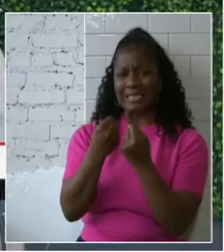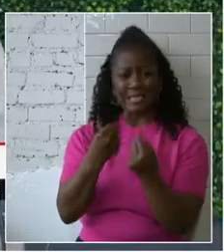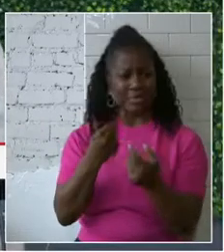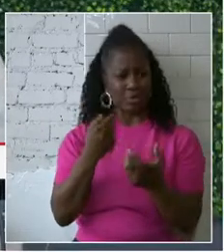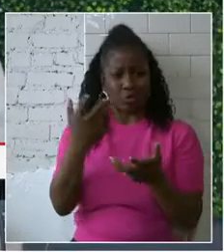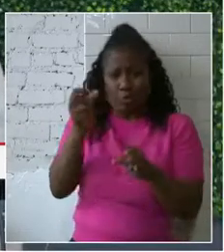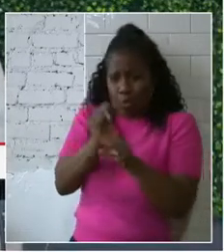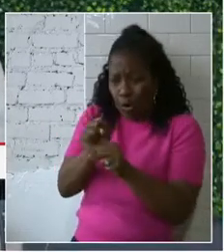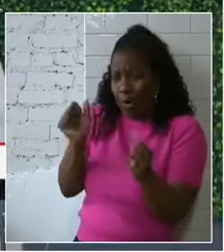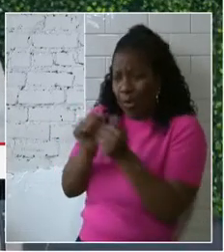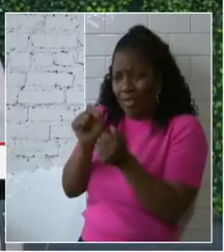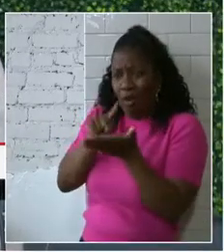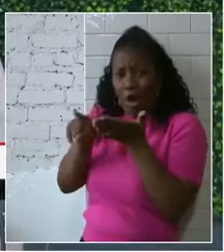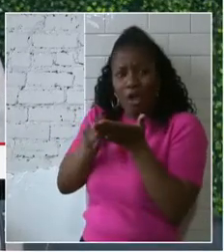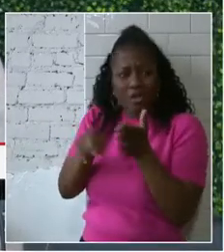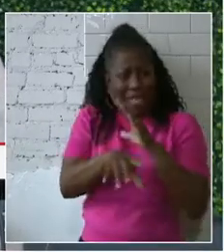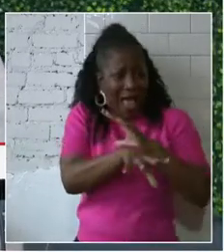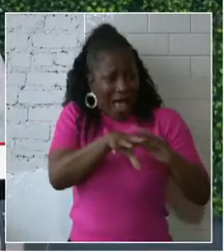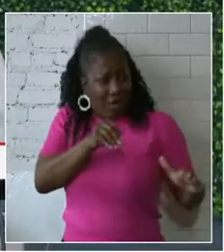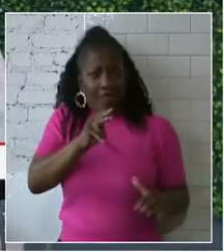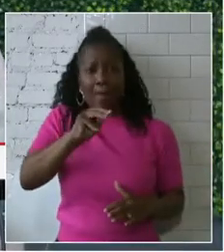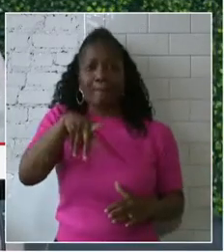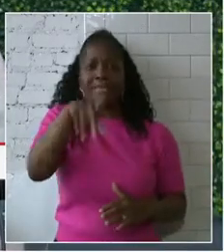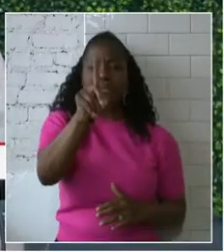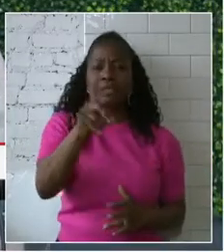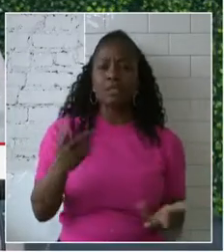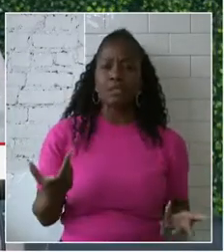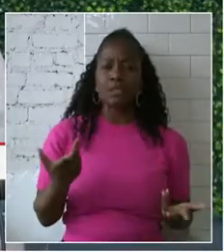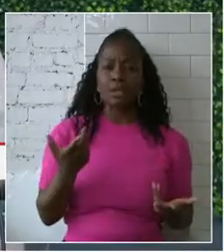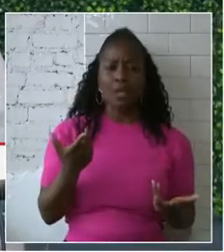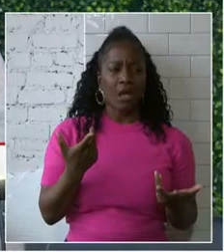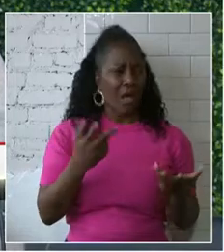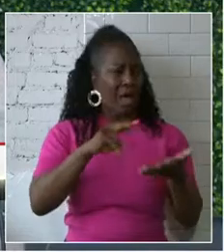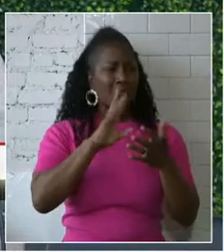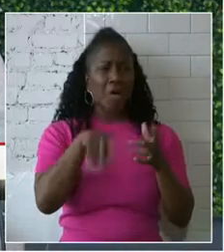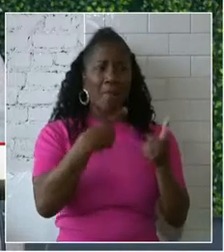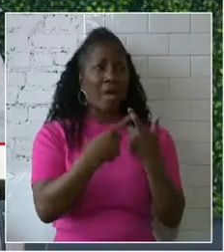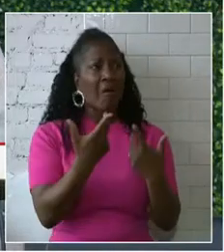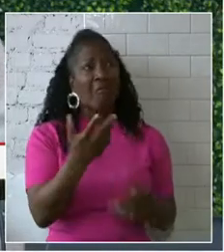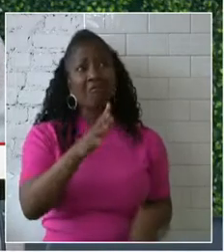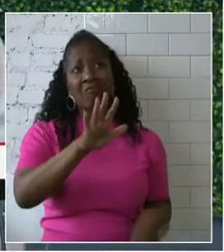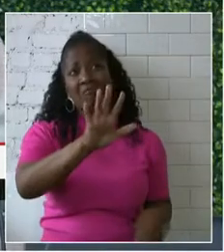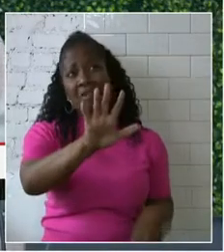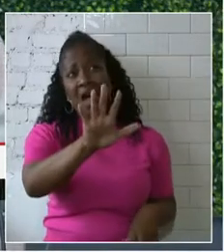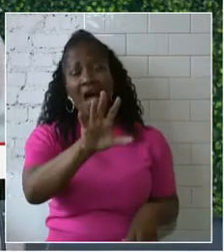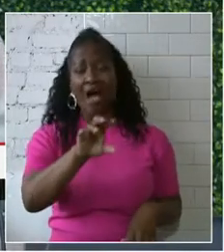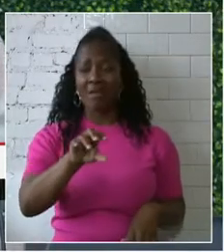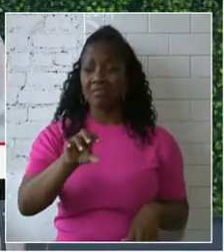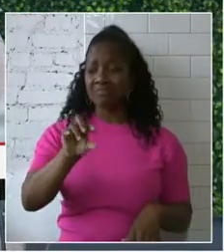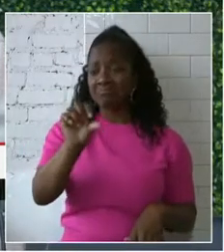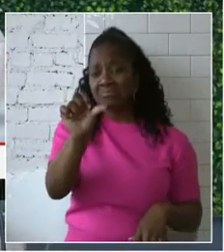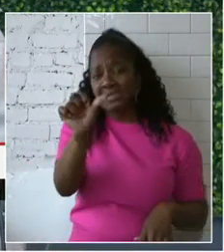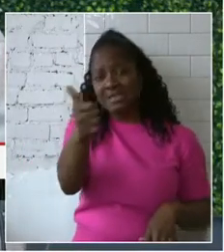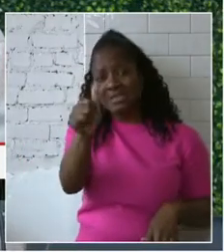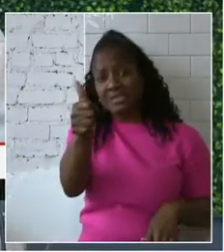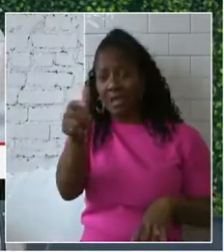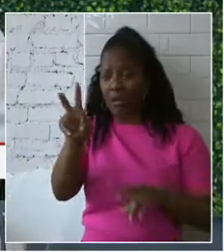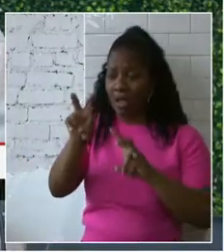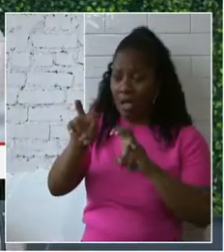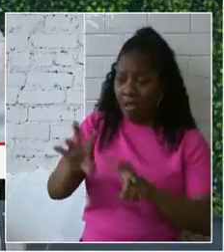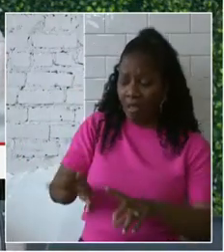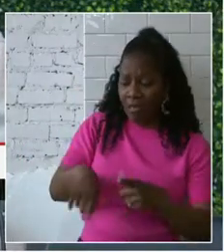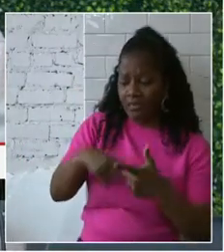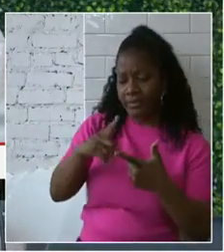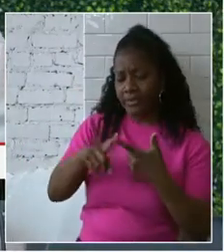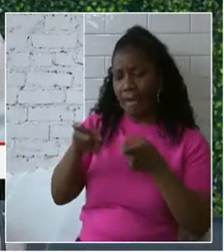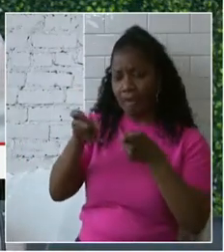with the auditors. I mean, 5, 10 analysts,